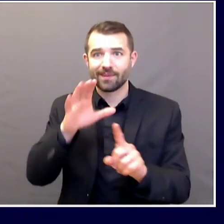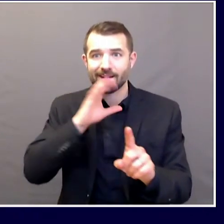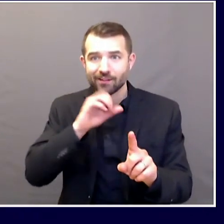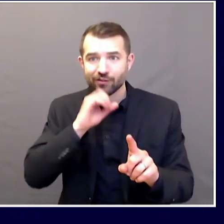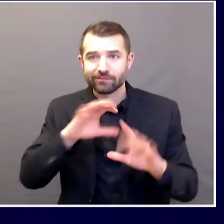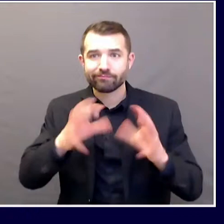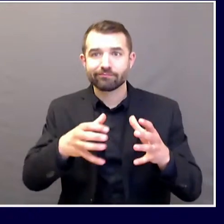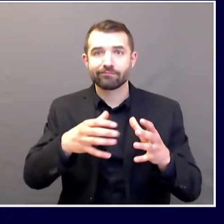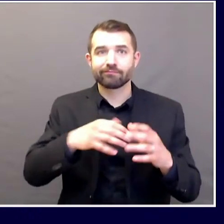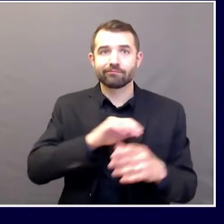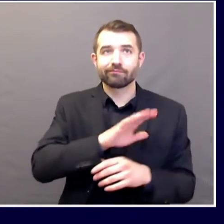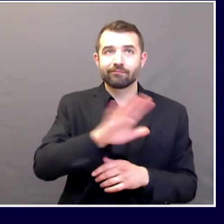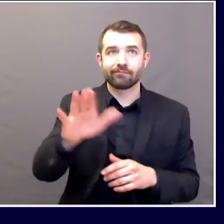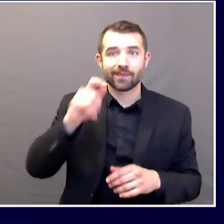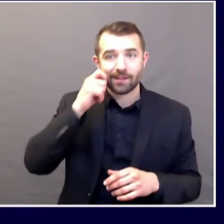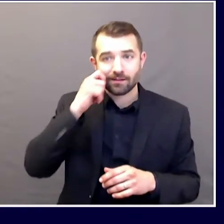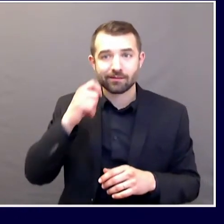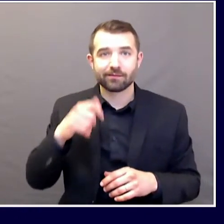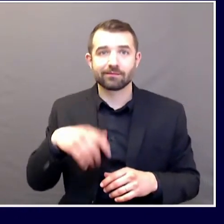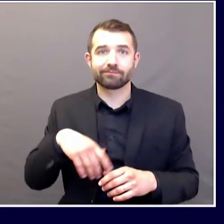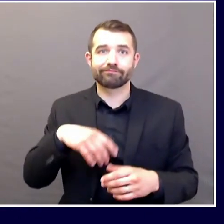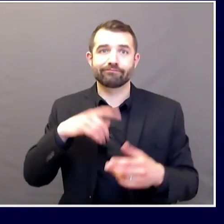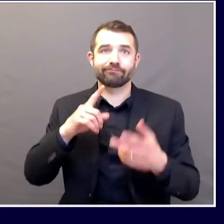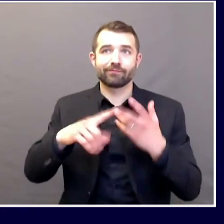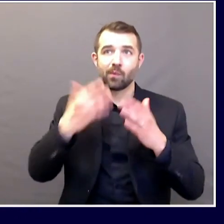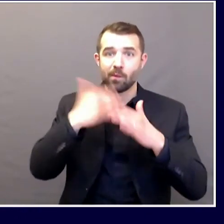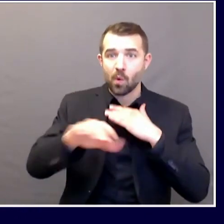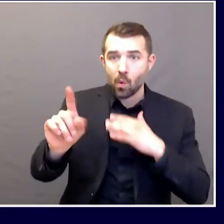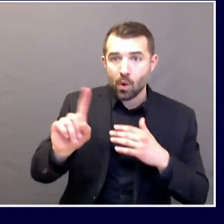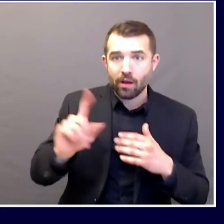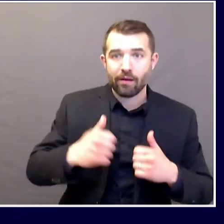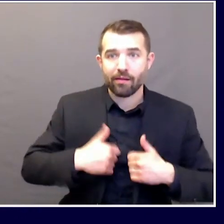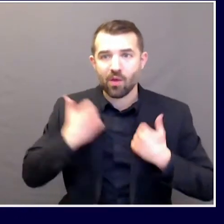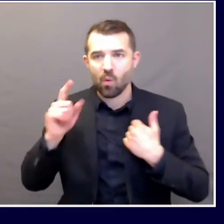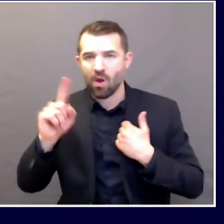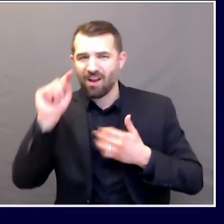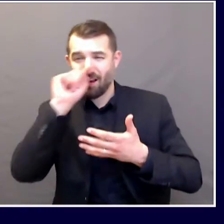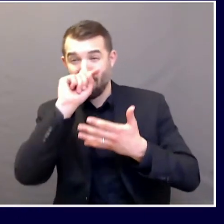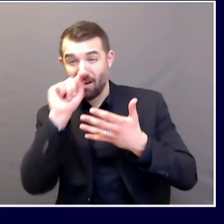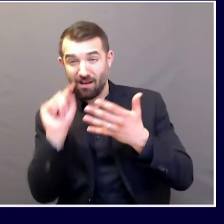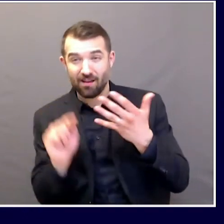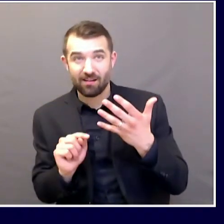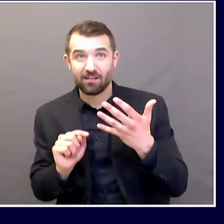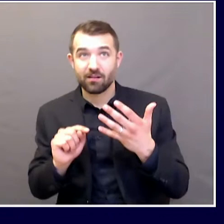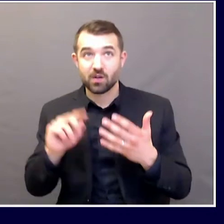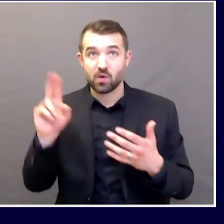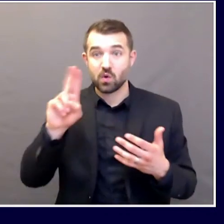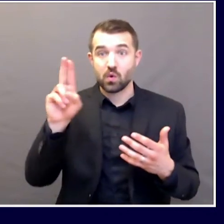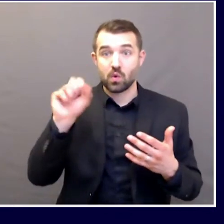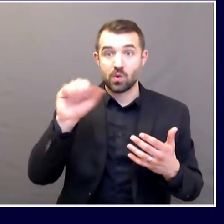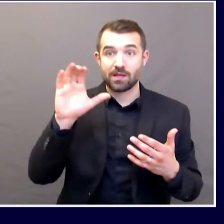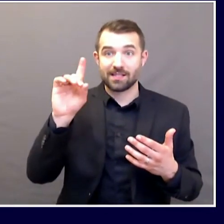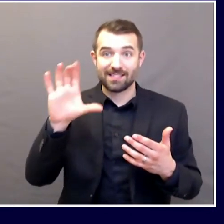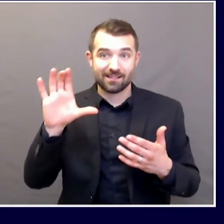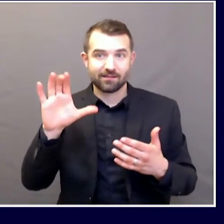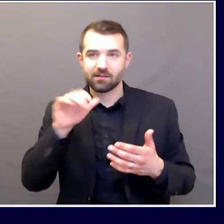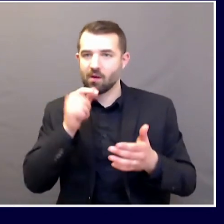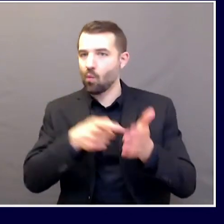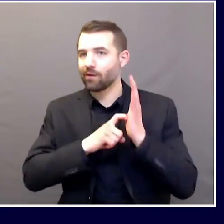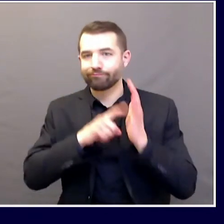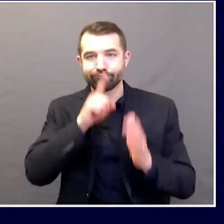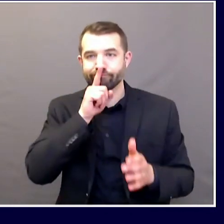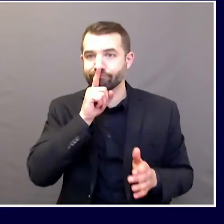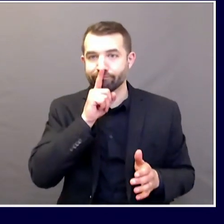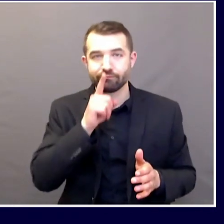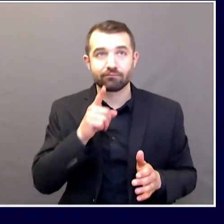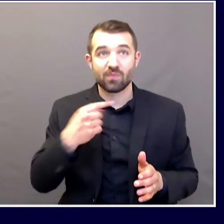ethnic background and such things, but we are not required by the US CDC to ask them, nor do we ask them, for